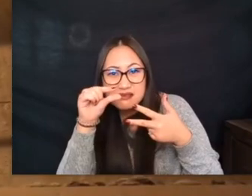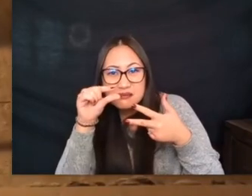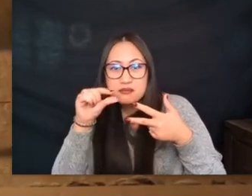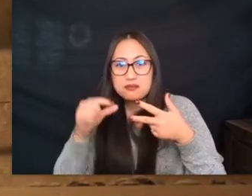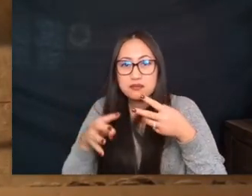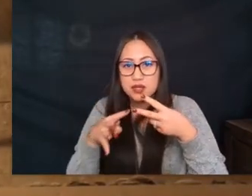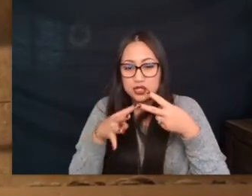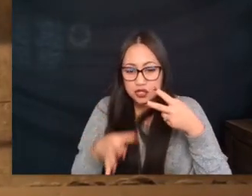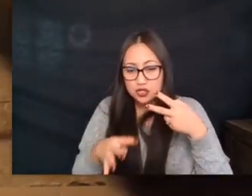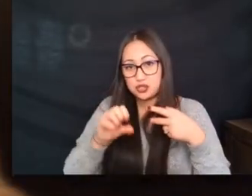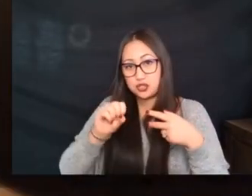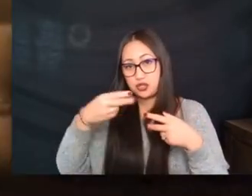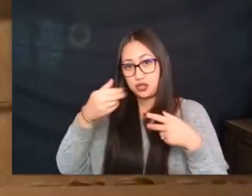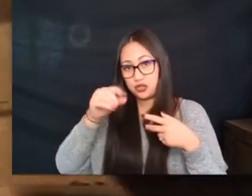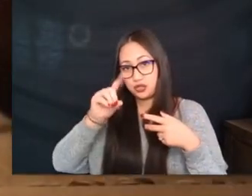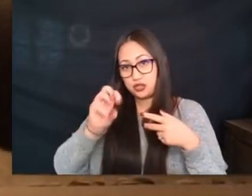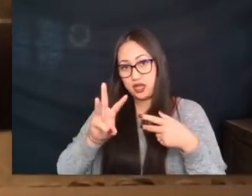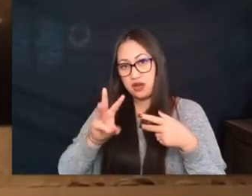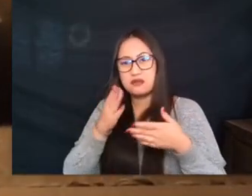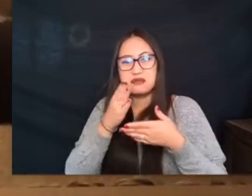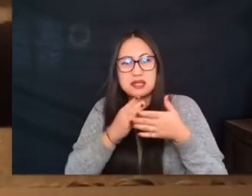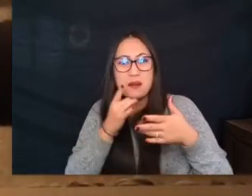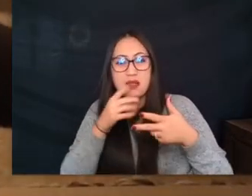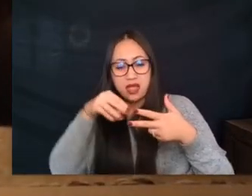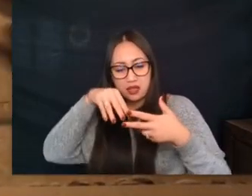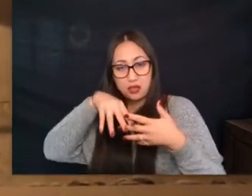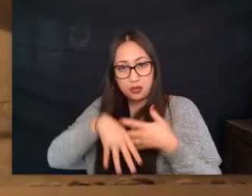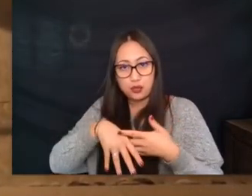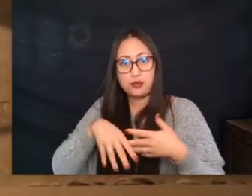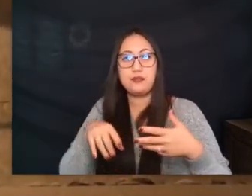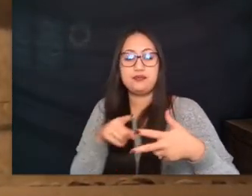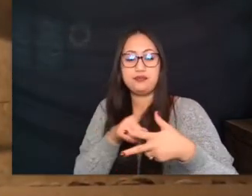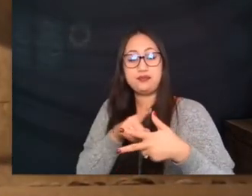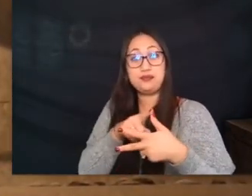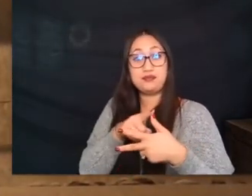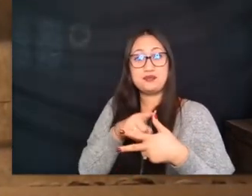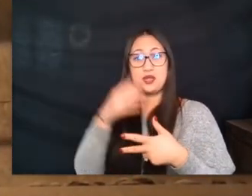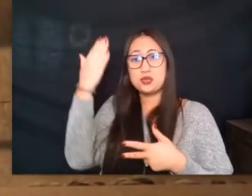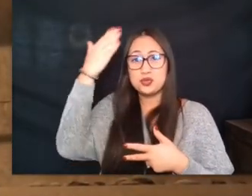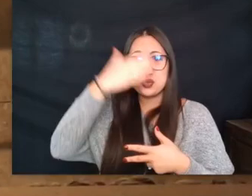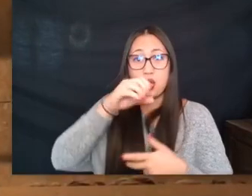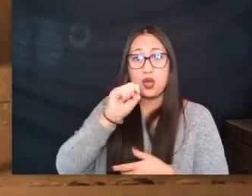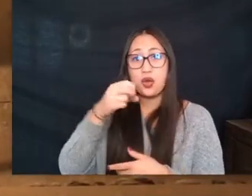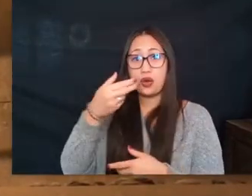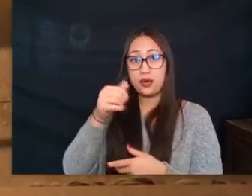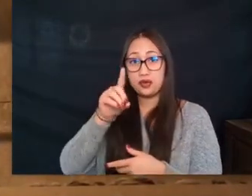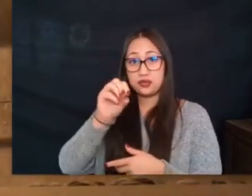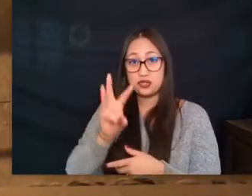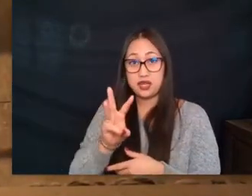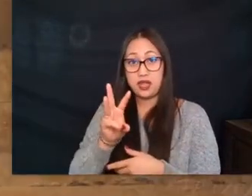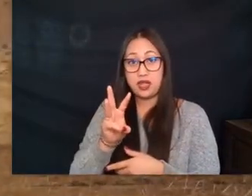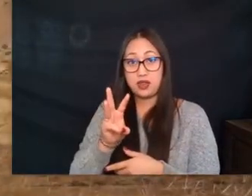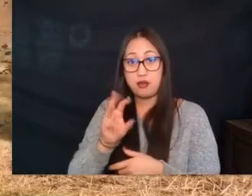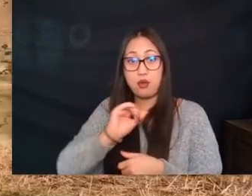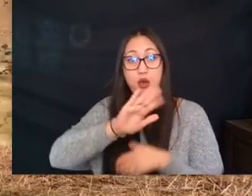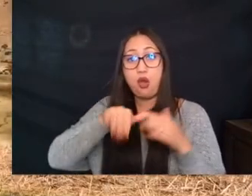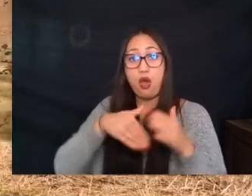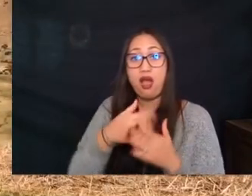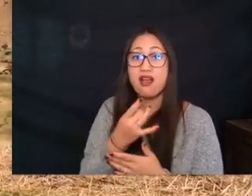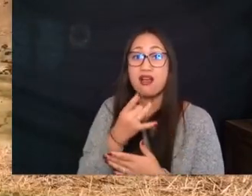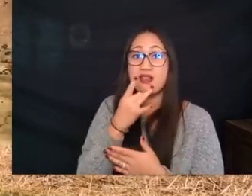but you can still see the light through it. And our opaque unit cubes make a really dark shadow, blocking all the light